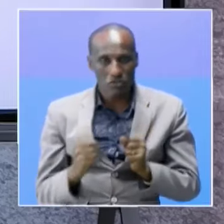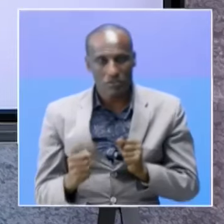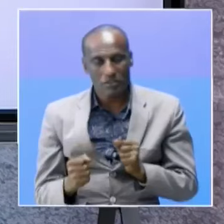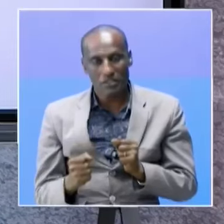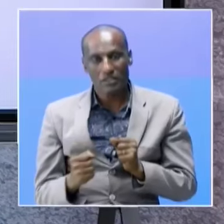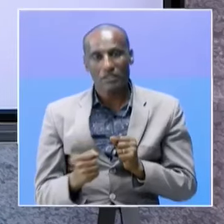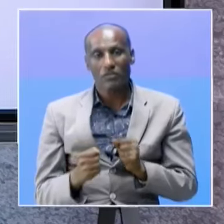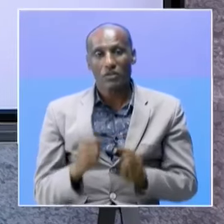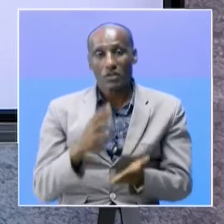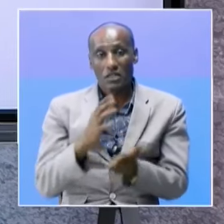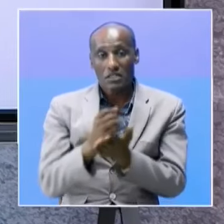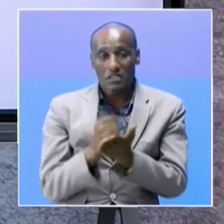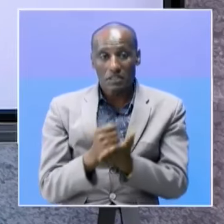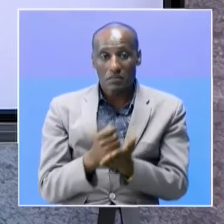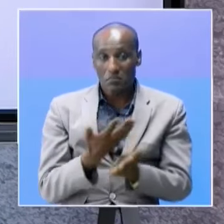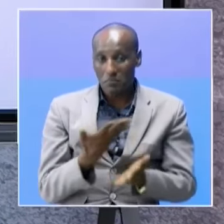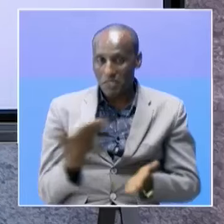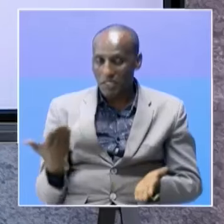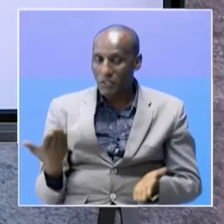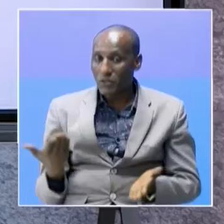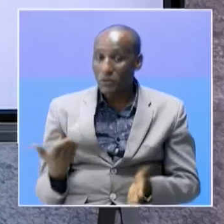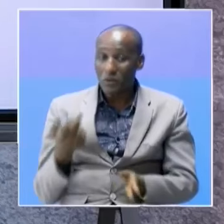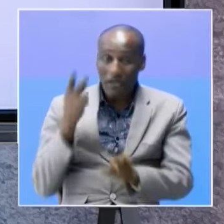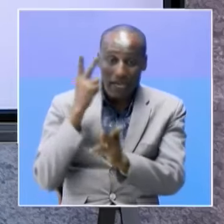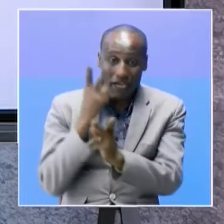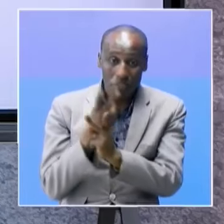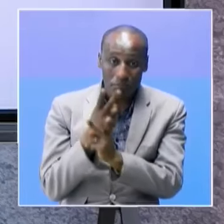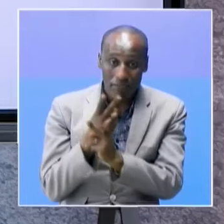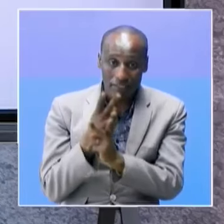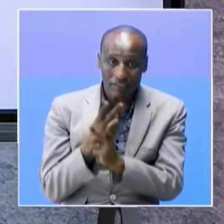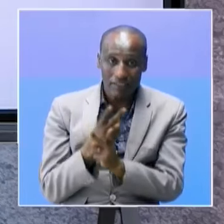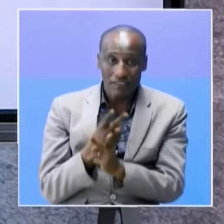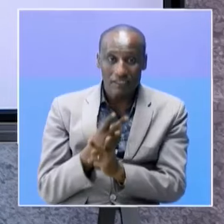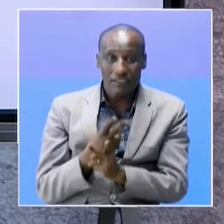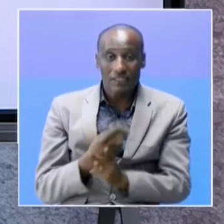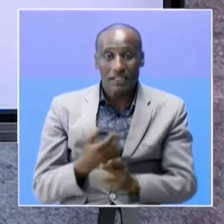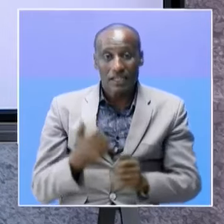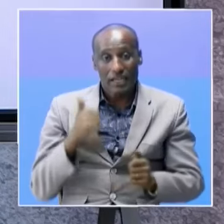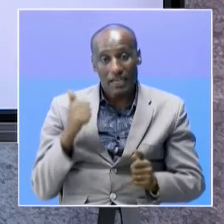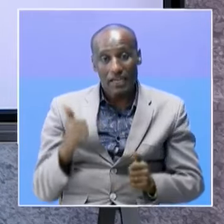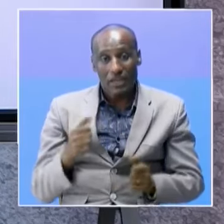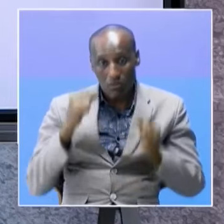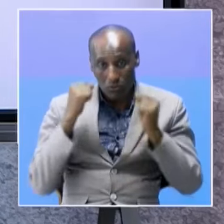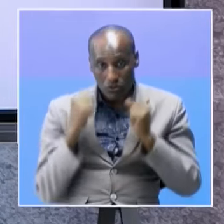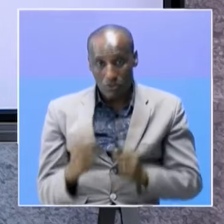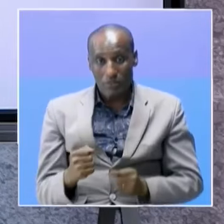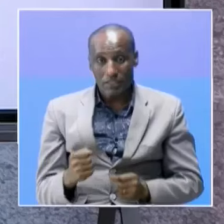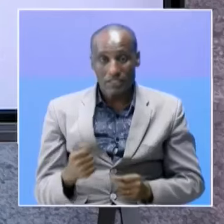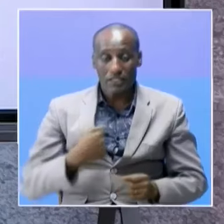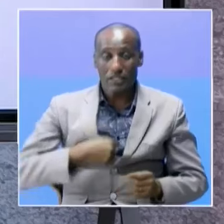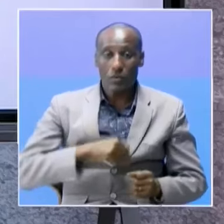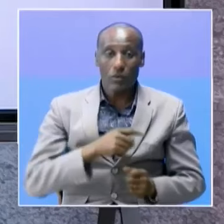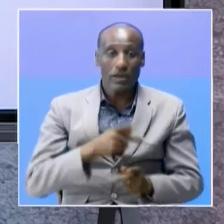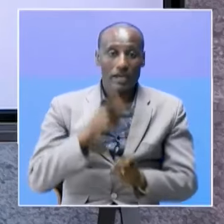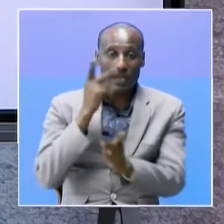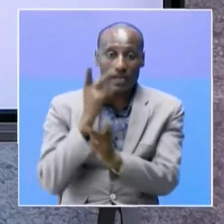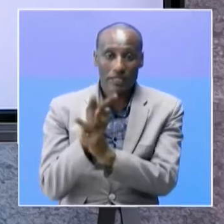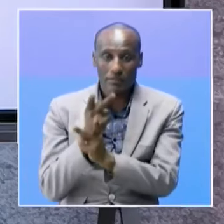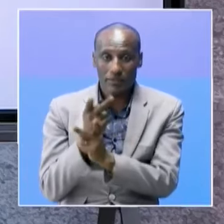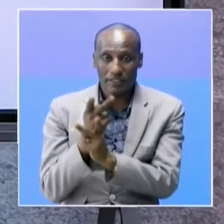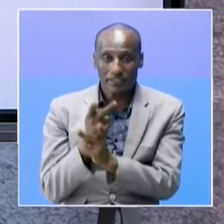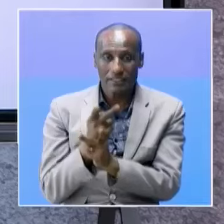for something that you expect. So what do we call it? A possibility that we expect, or it is